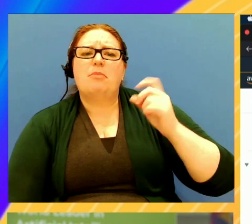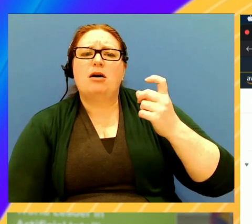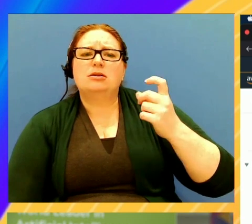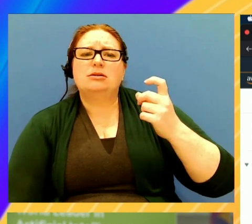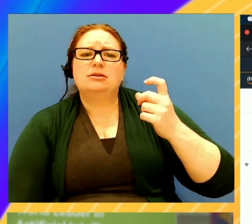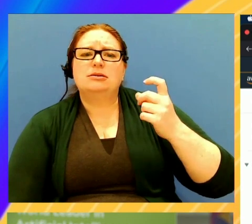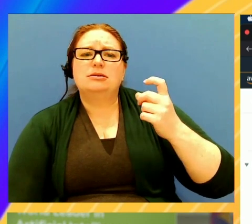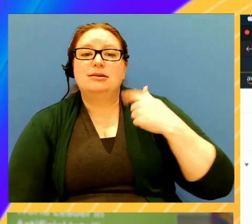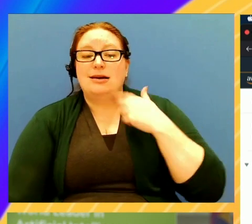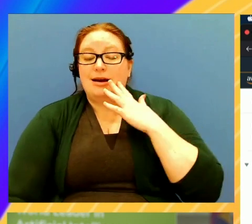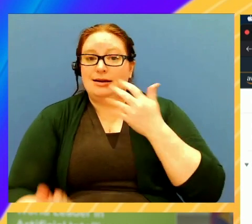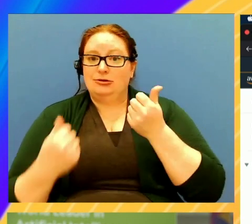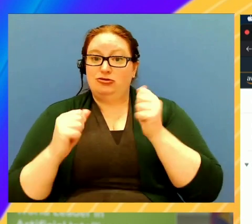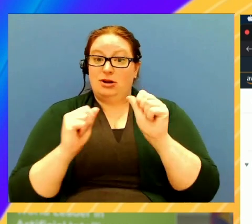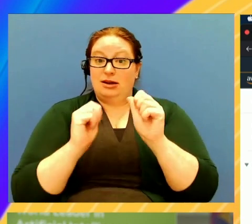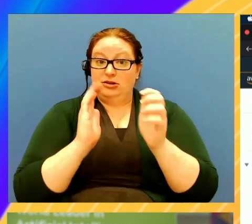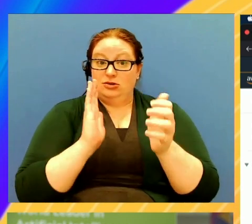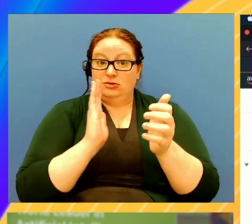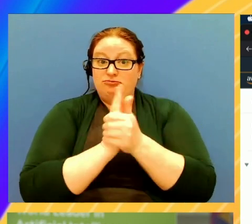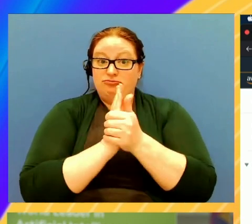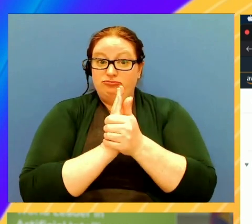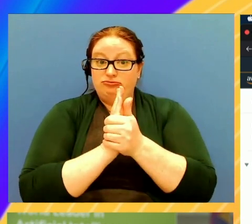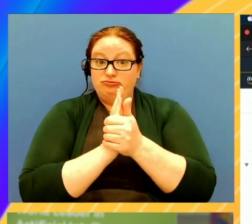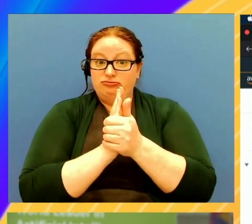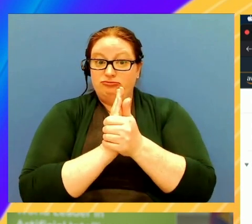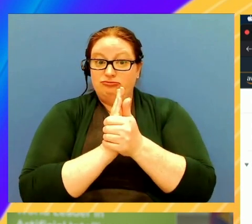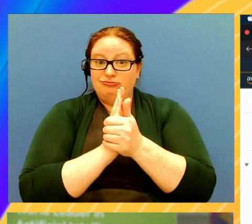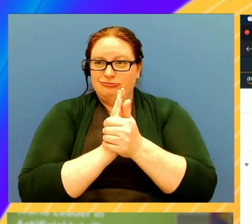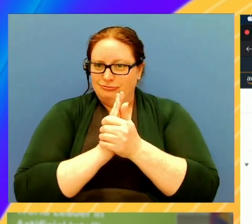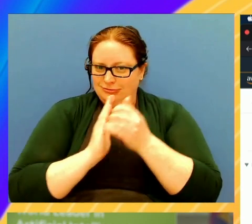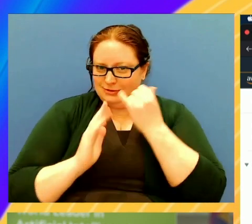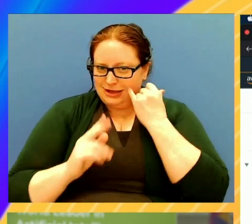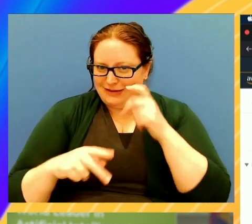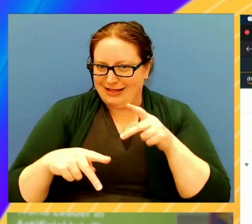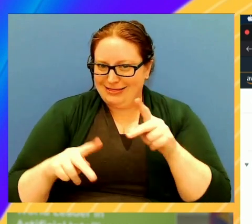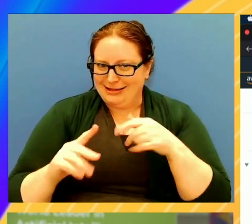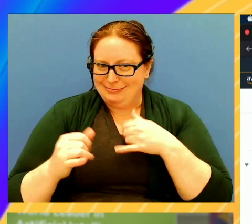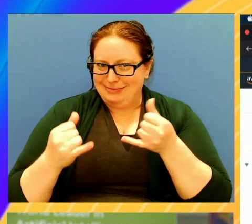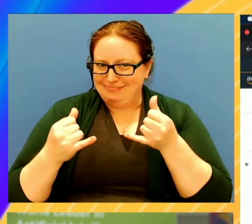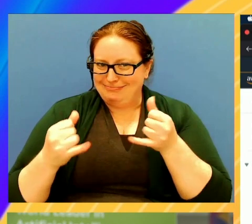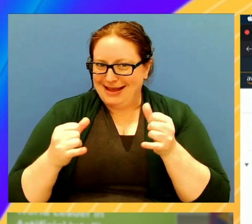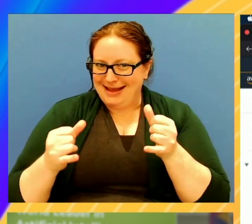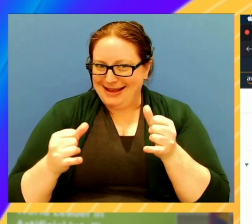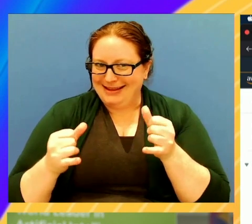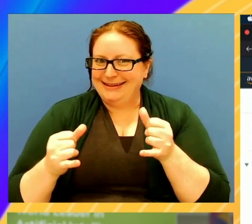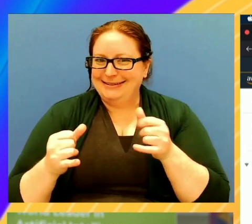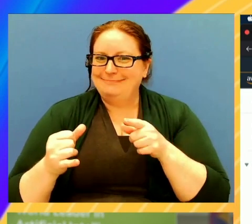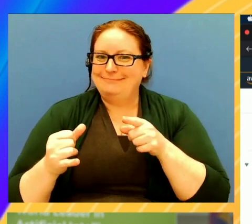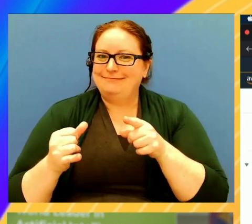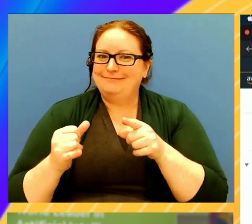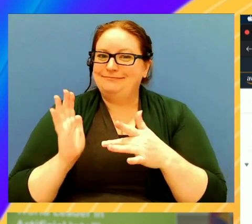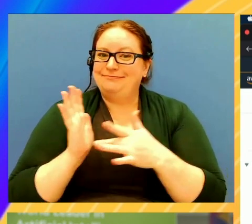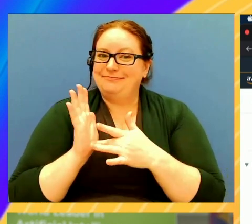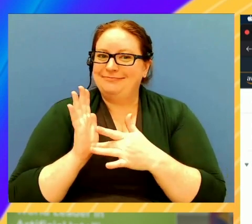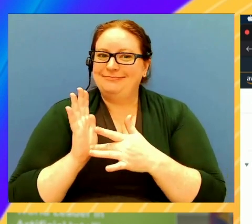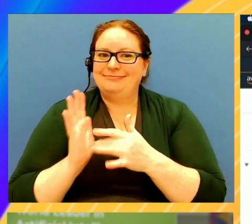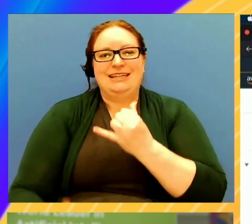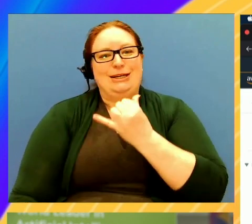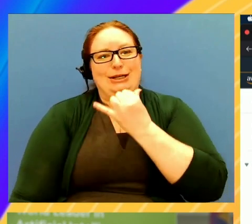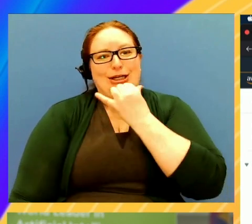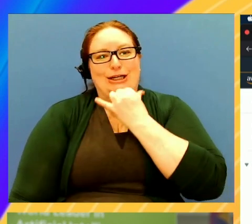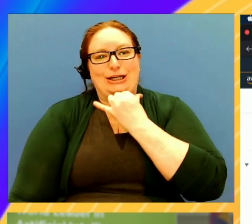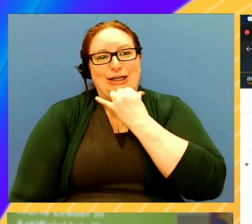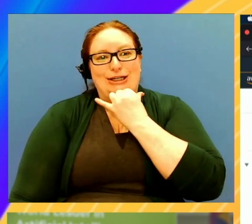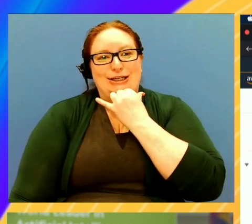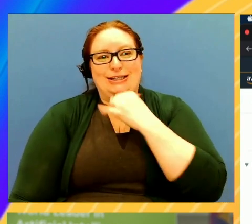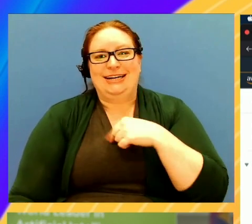And I go to try to attach. If it lets me click, there we go. And I can't do that. I can